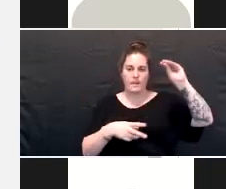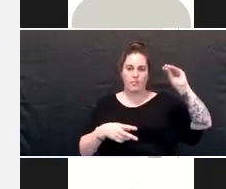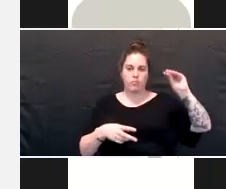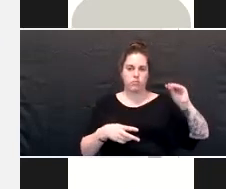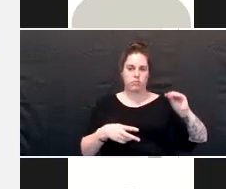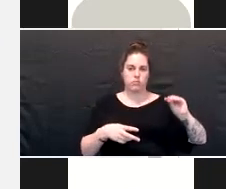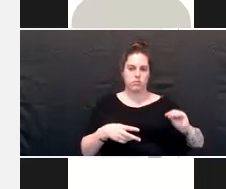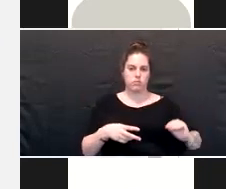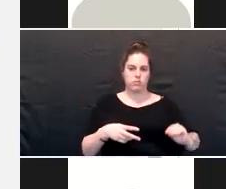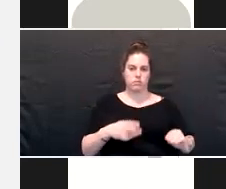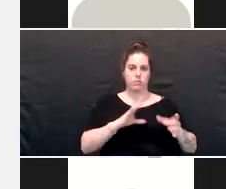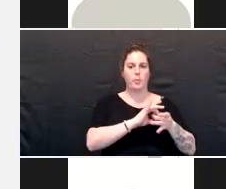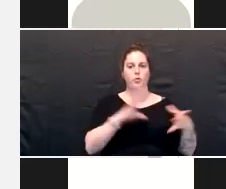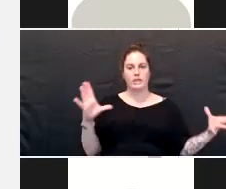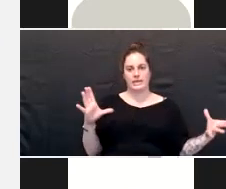gravitational potential energy.